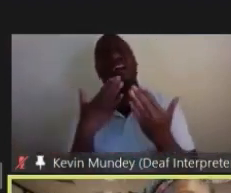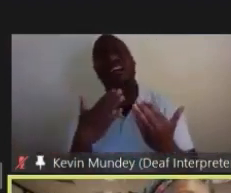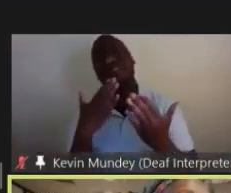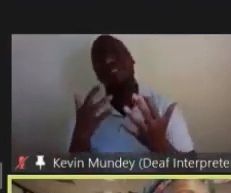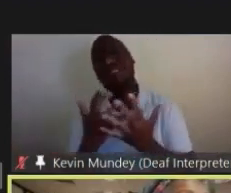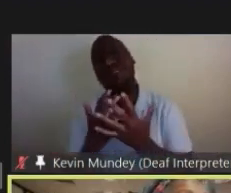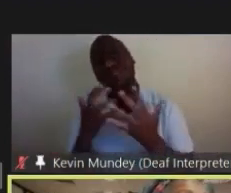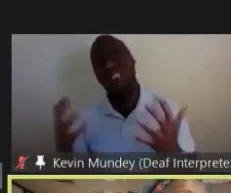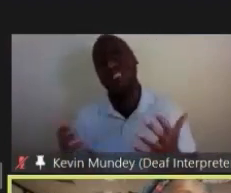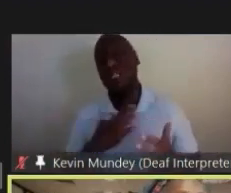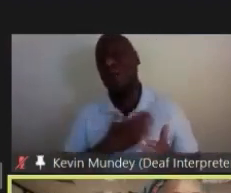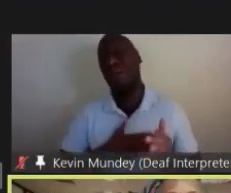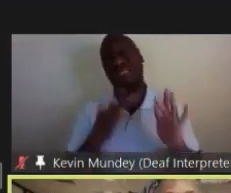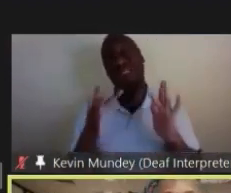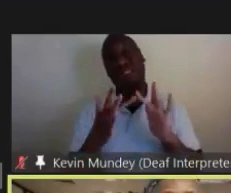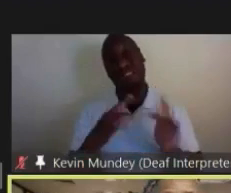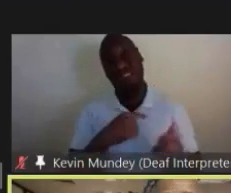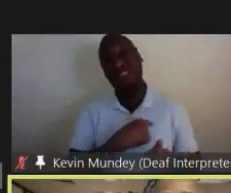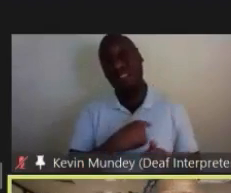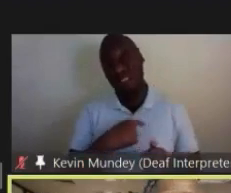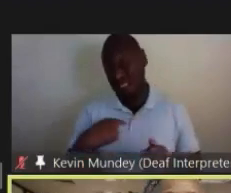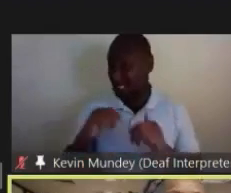contact us at